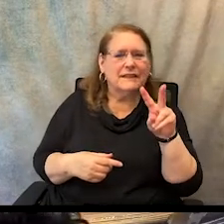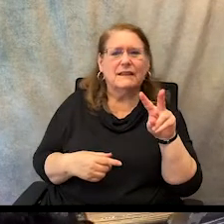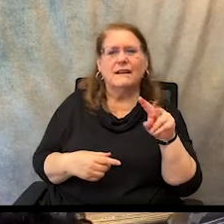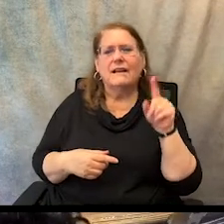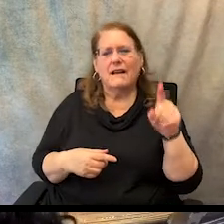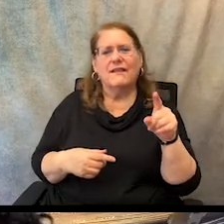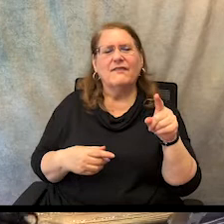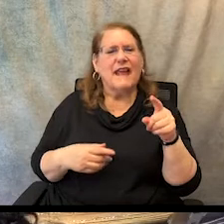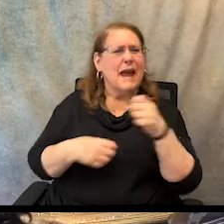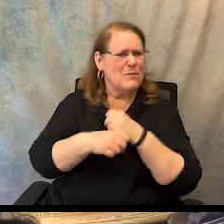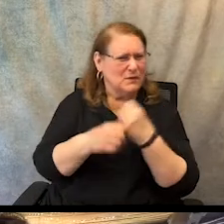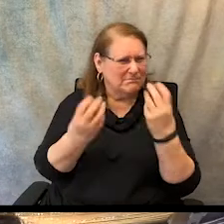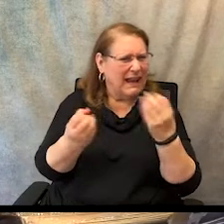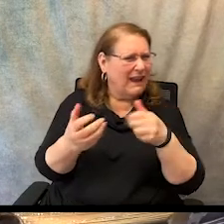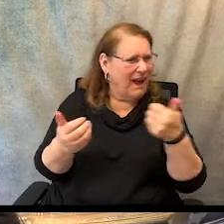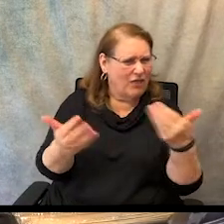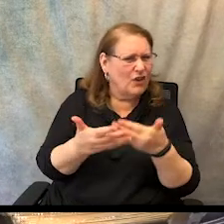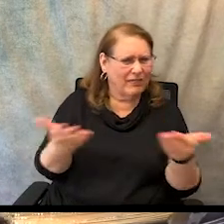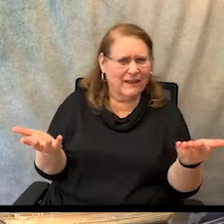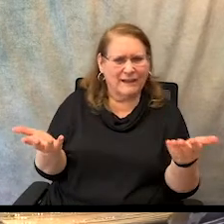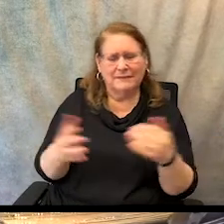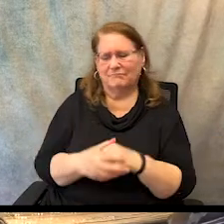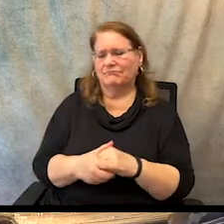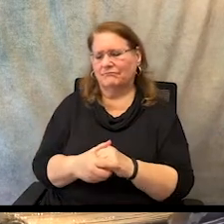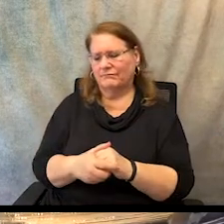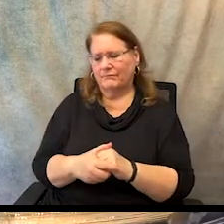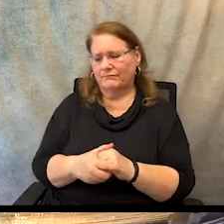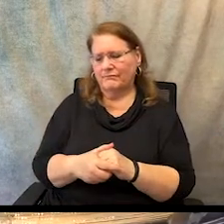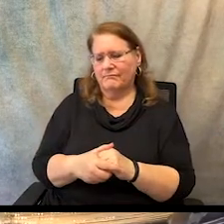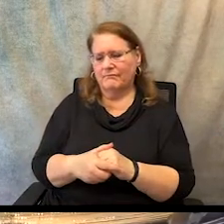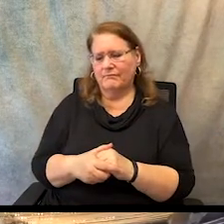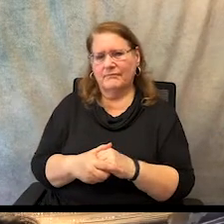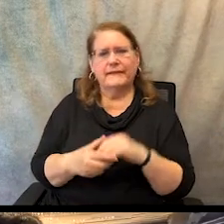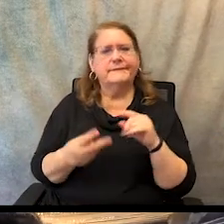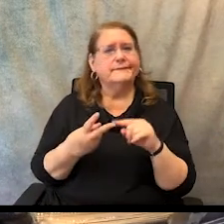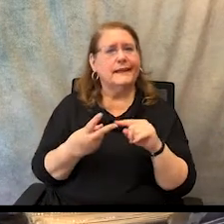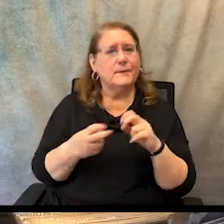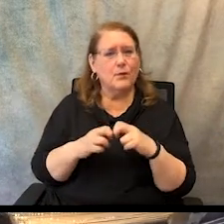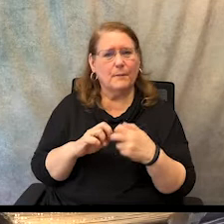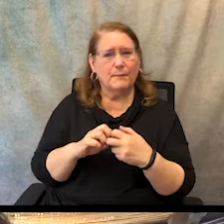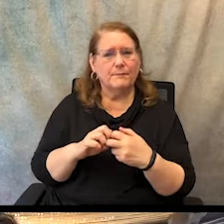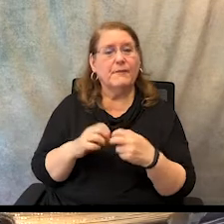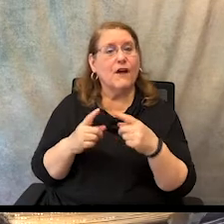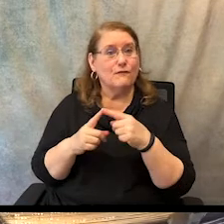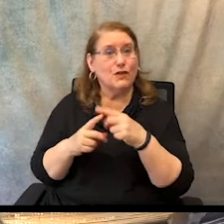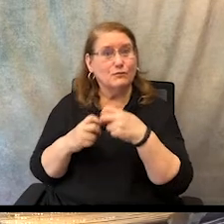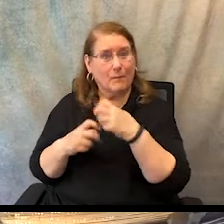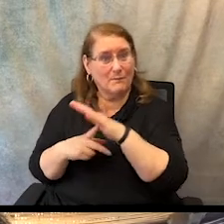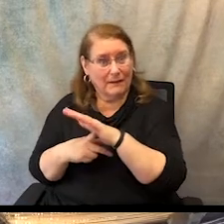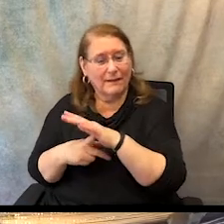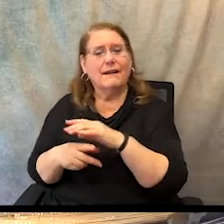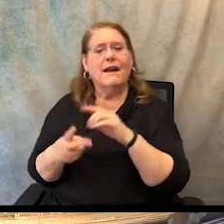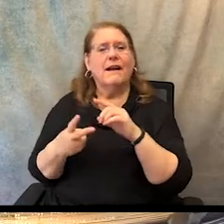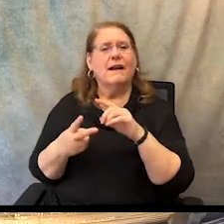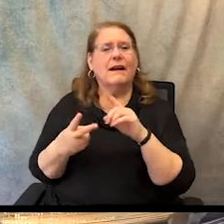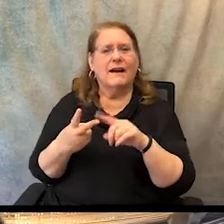which they already co-produced many other films, you know, which, by the way, and this was second problem. The second problem